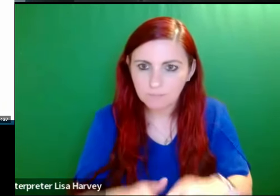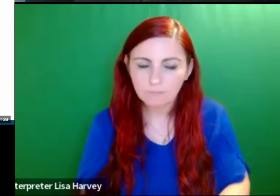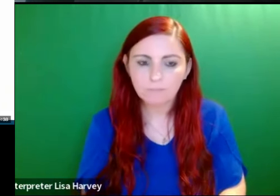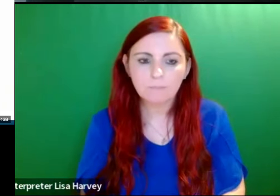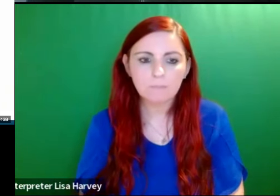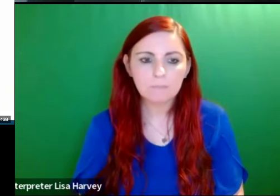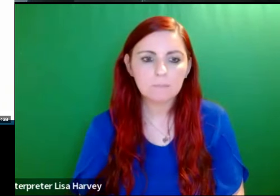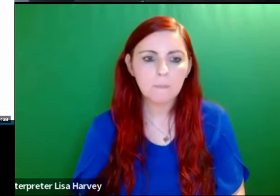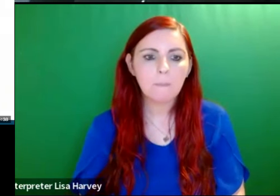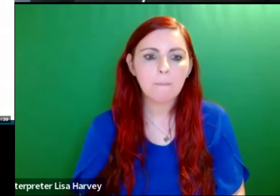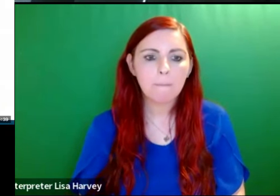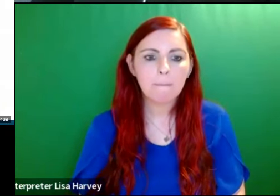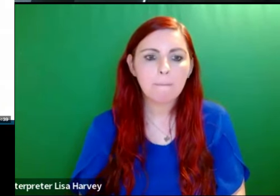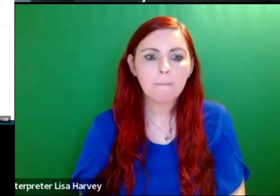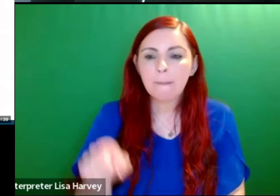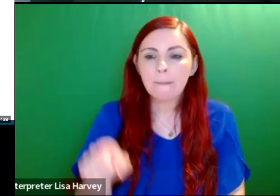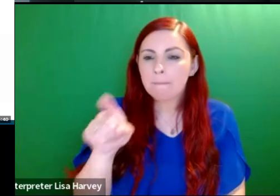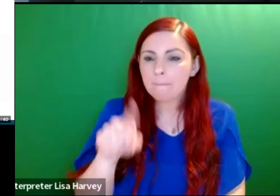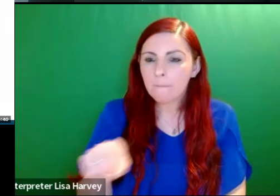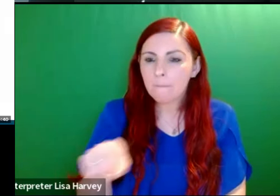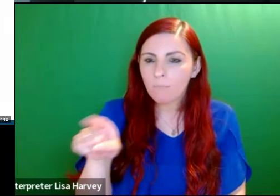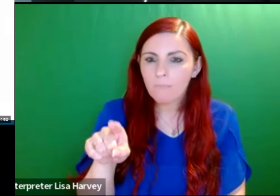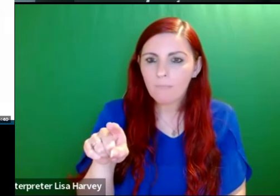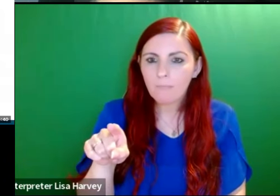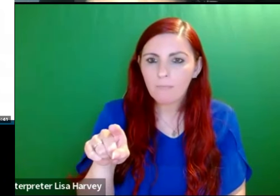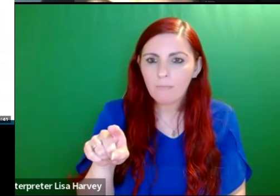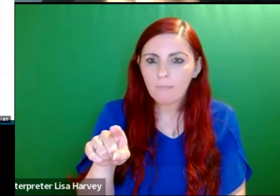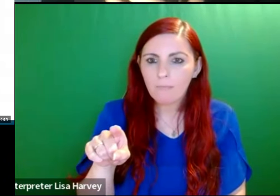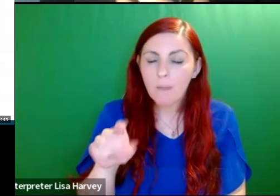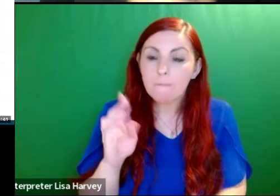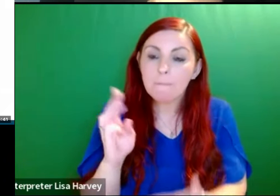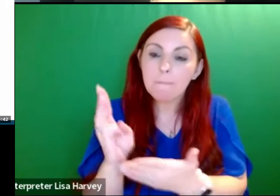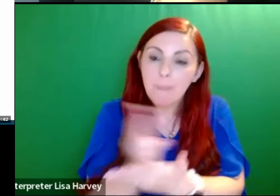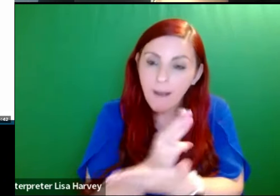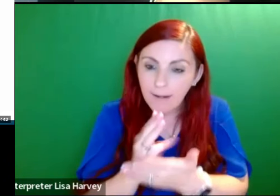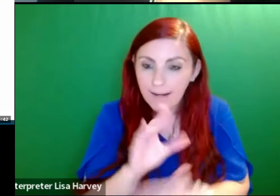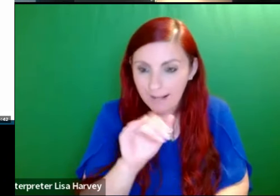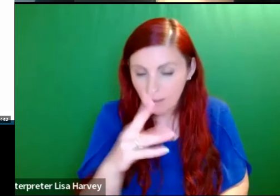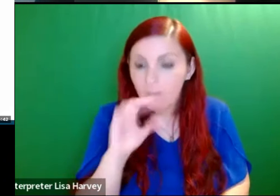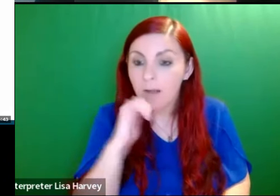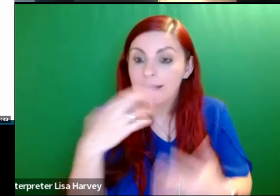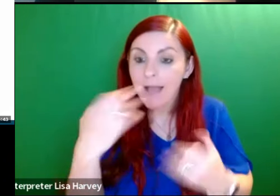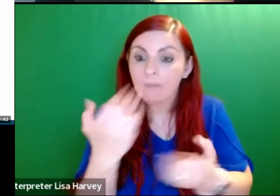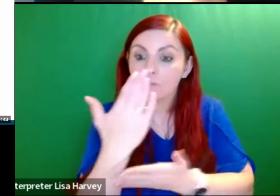So these are partly lexical because